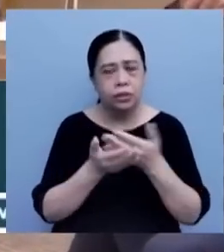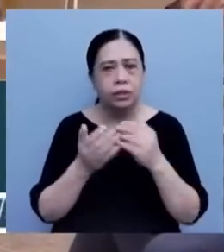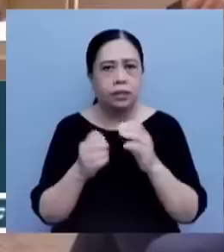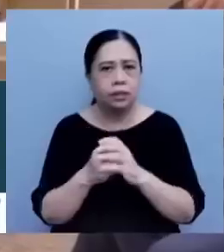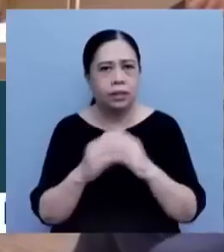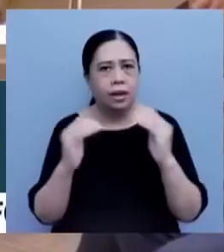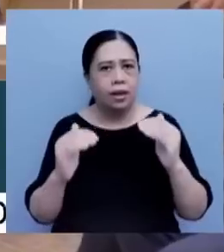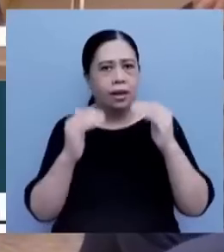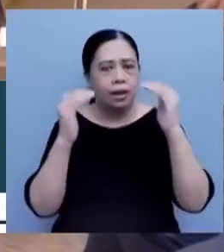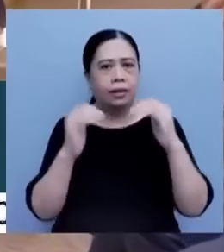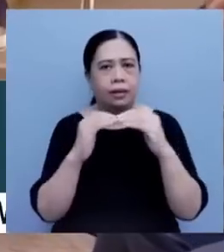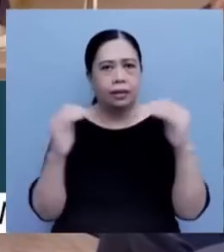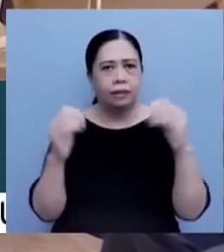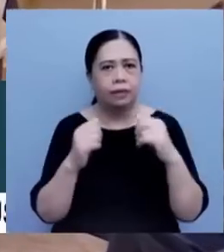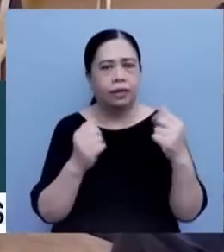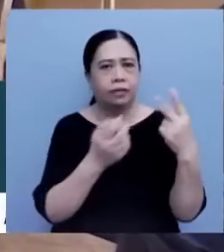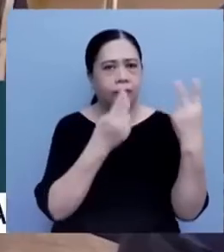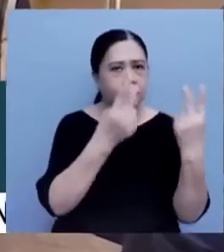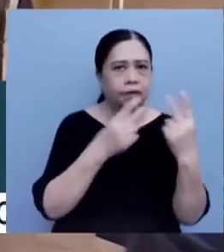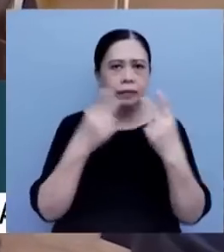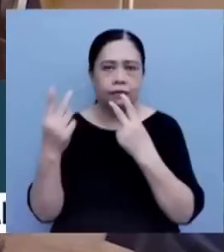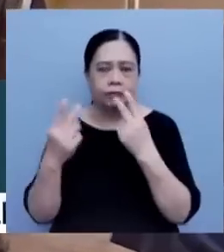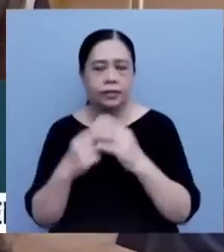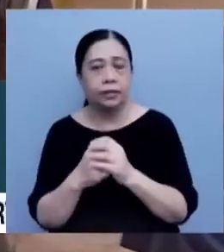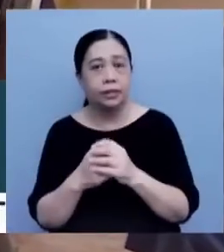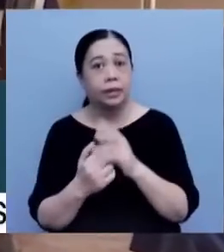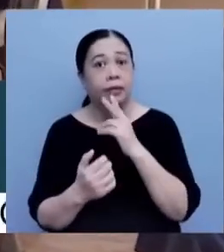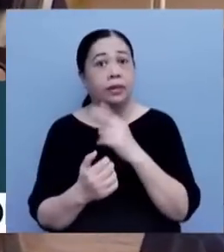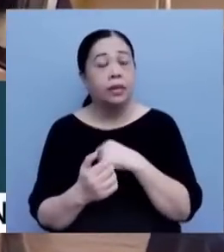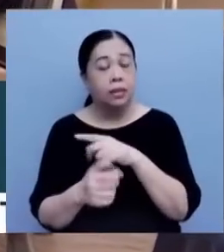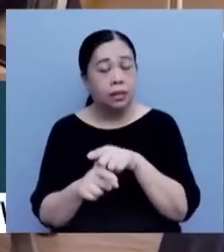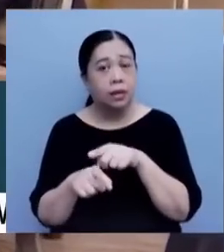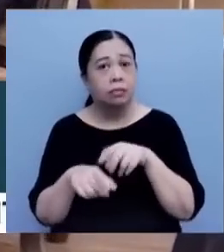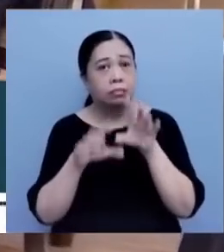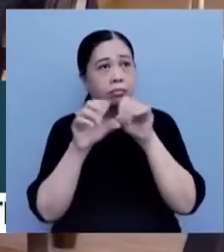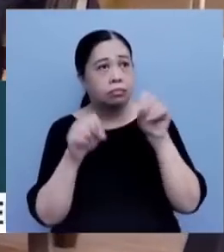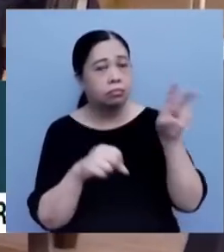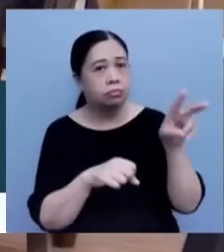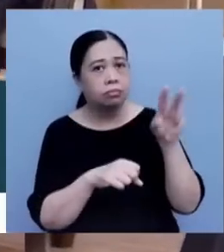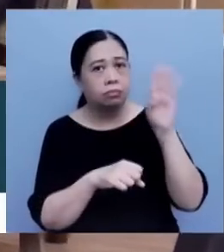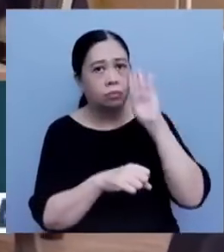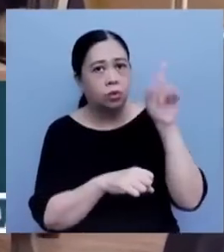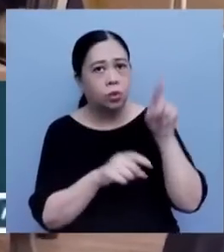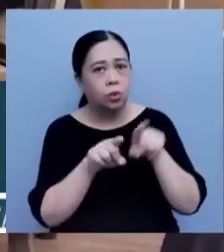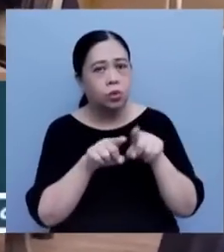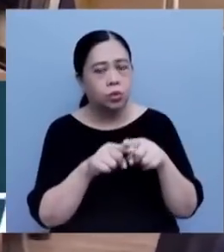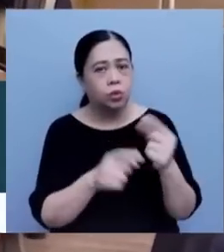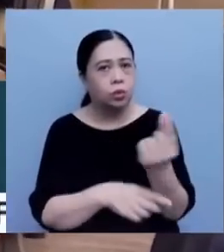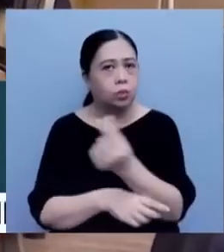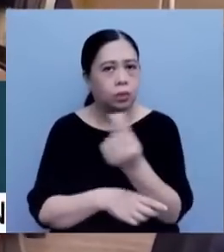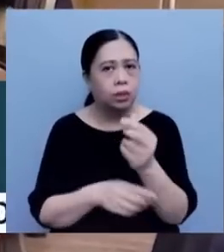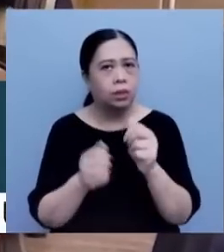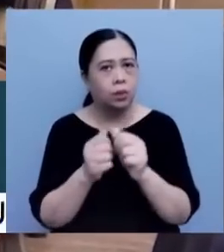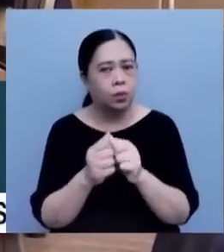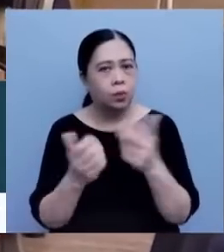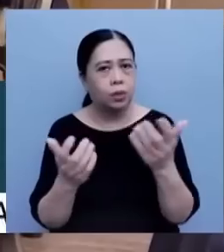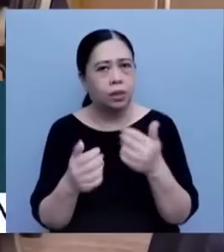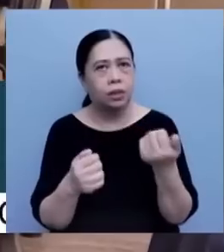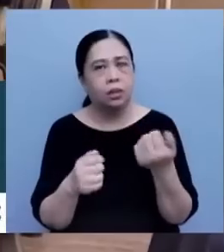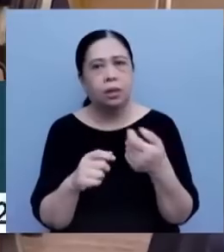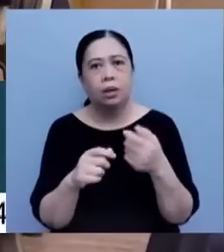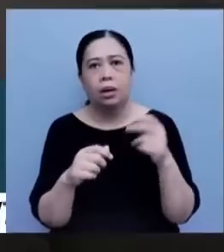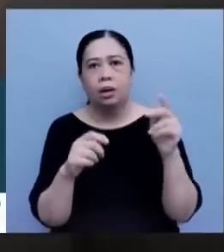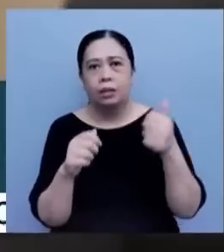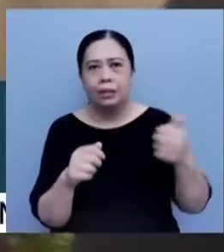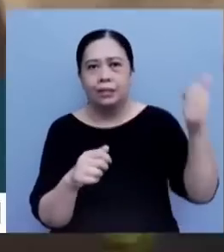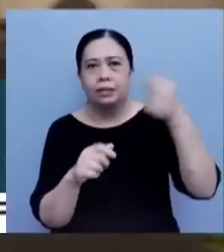high-level visits. Now, aside from Vietnam, President Marcos also held a bilateral meeting with his counterpart from Cambodia, and we